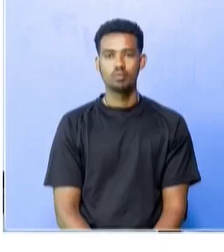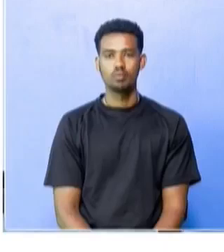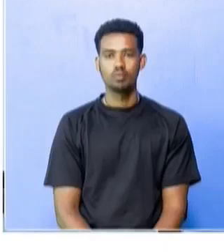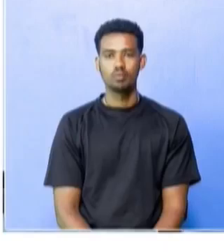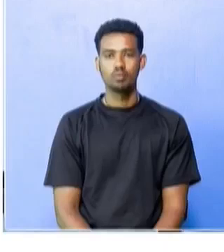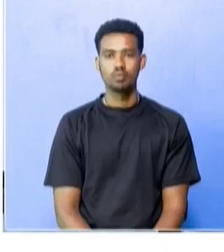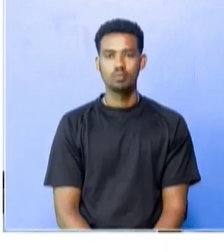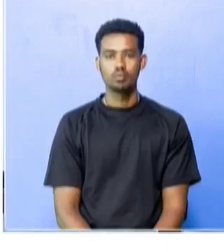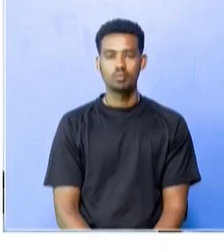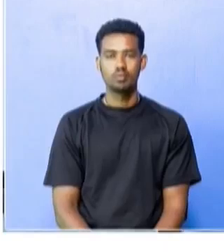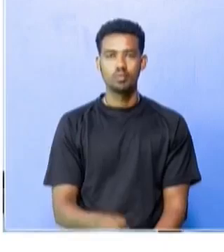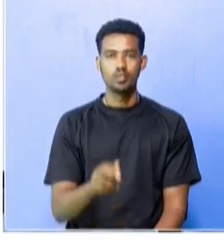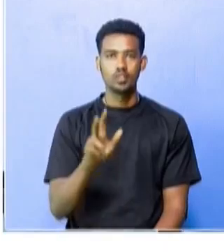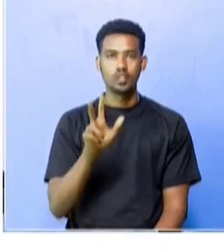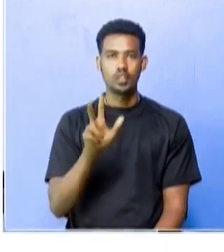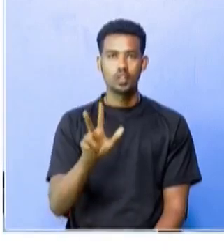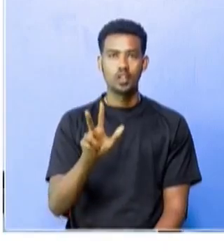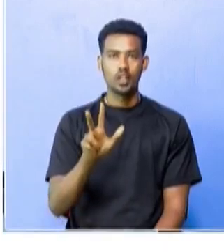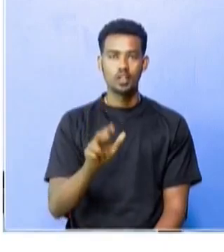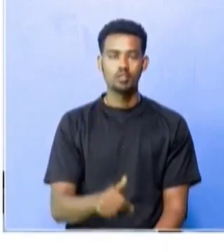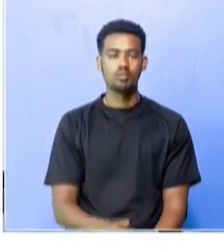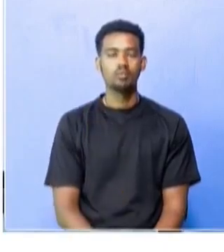And 3.